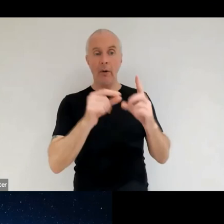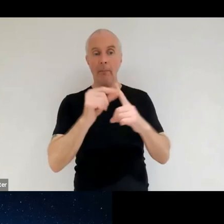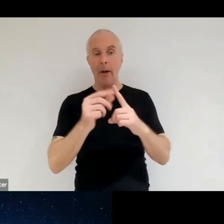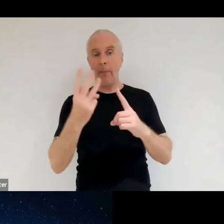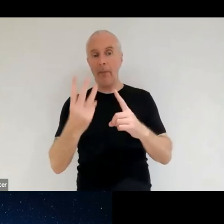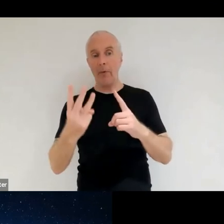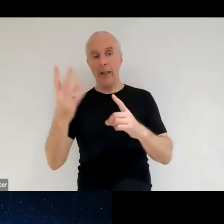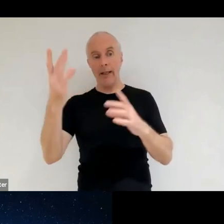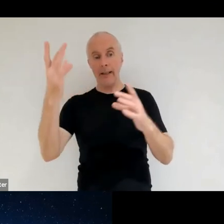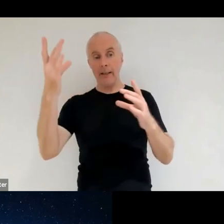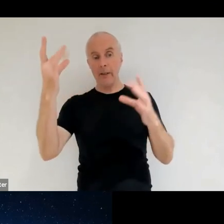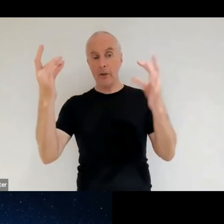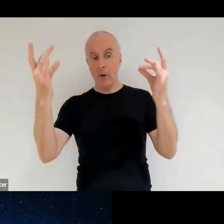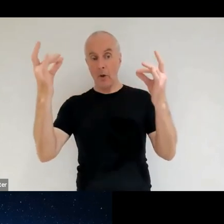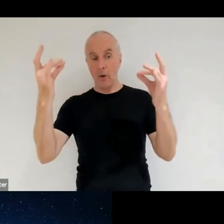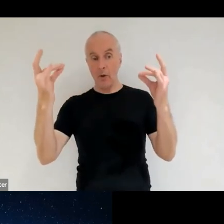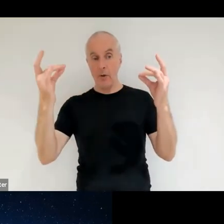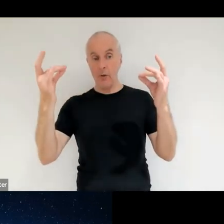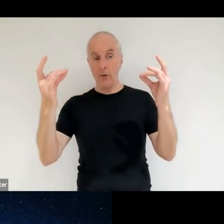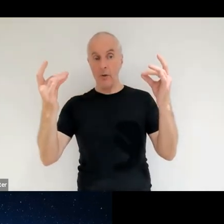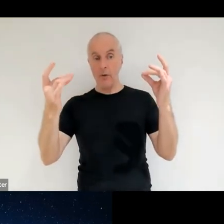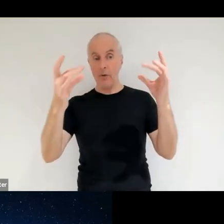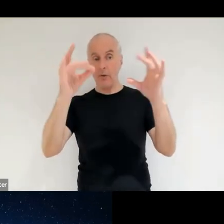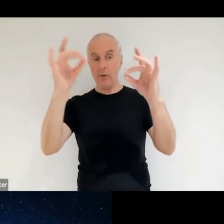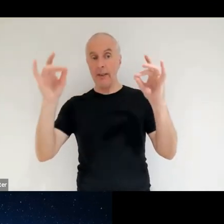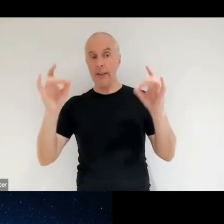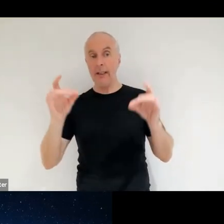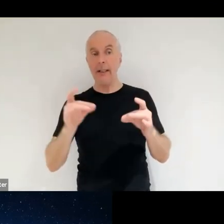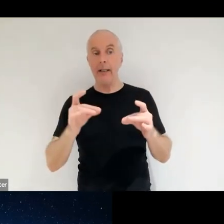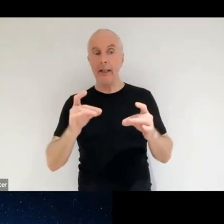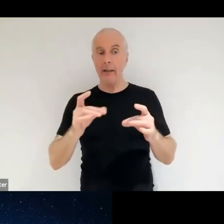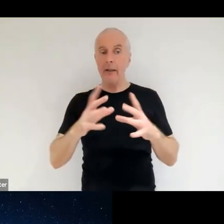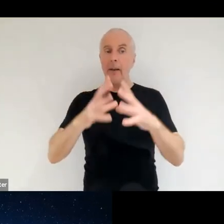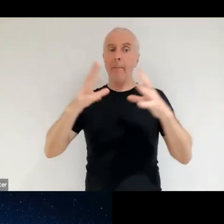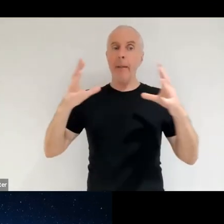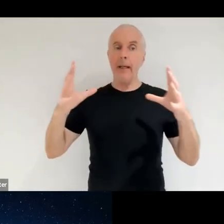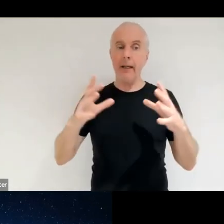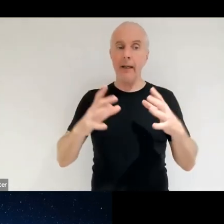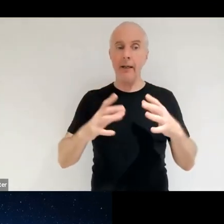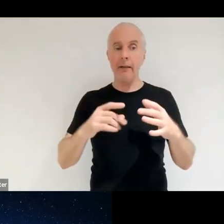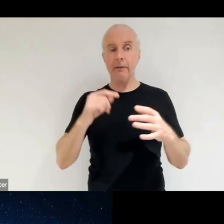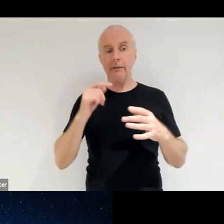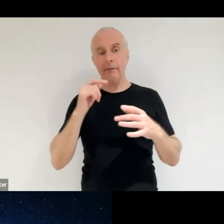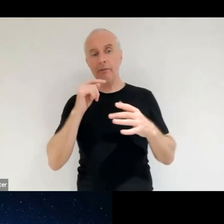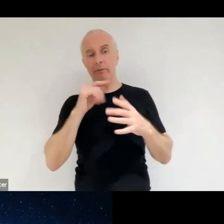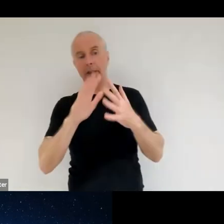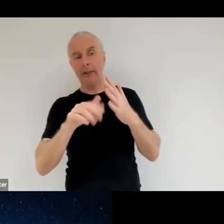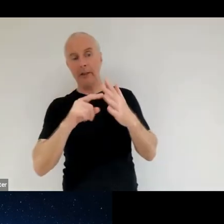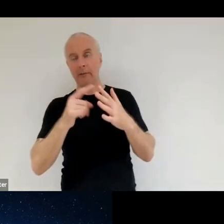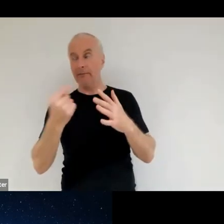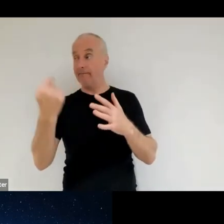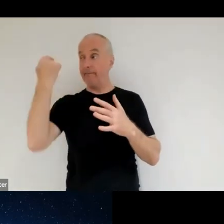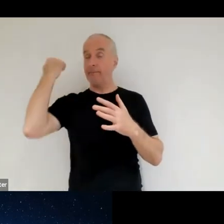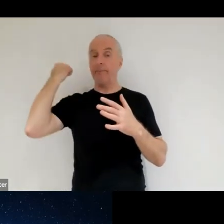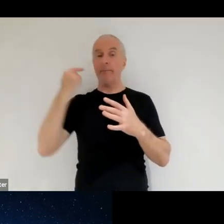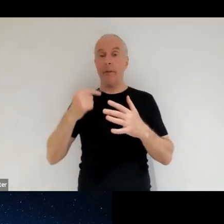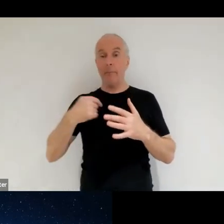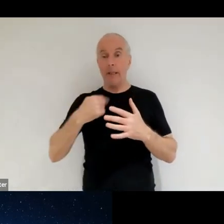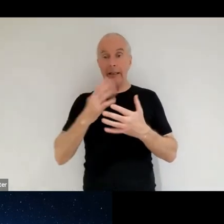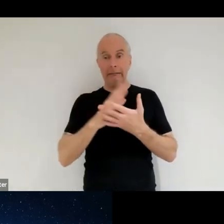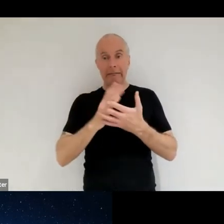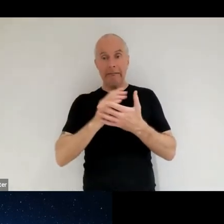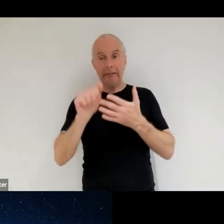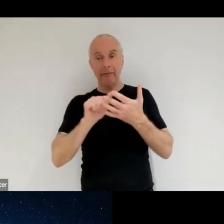go to larger redshifts. That, I mean, that's my wishy-washy answer, because I'm not too sure about that, to be perfectly honest.